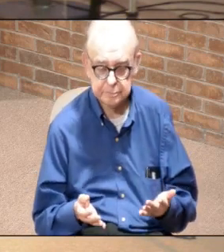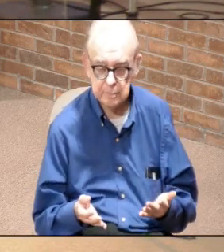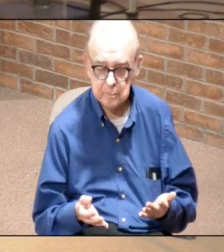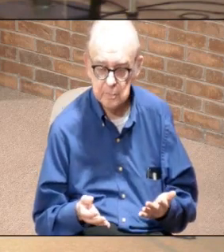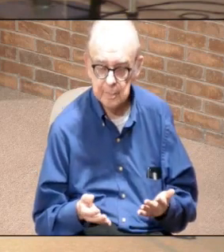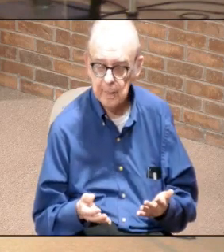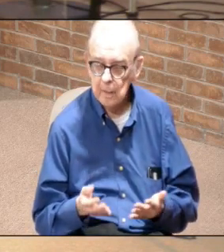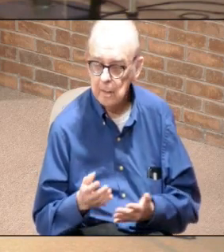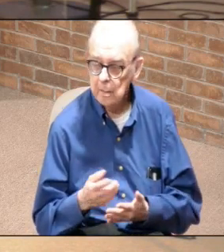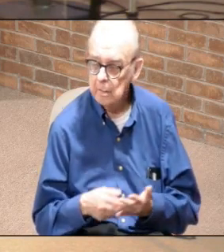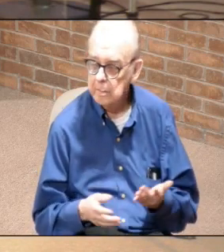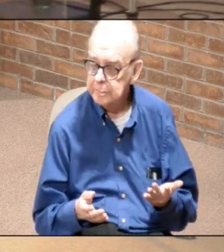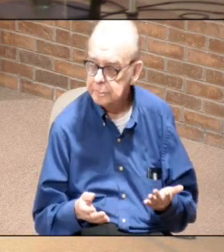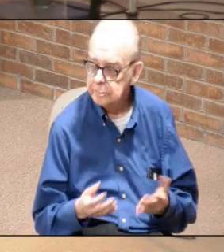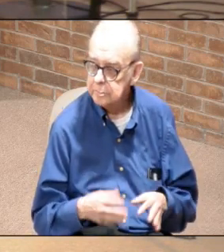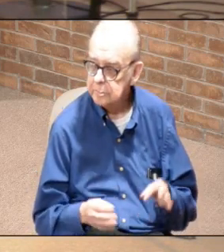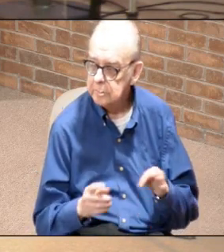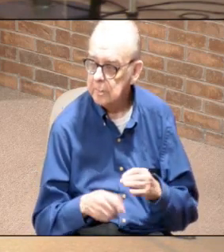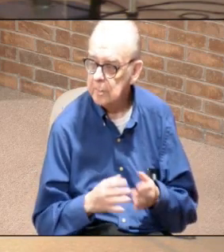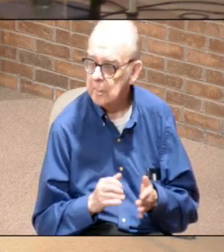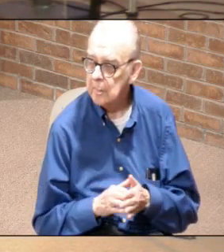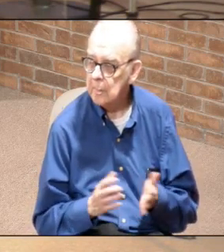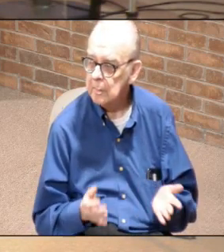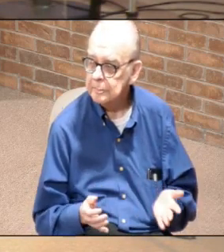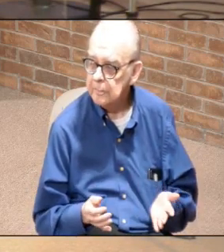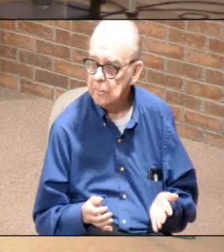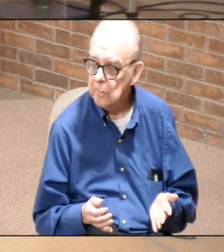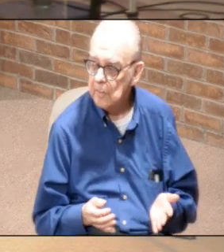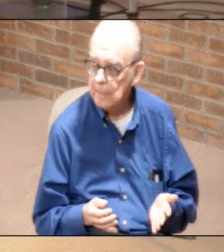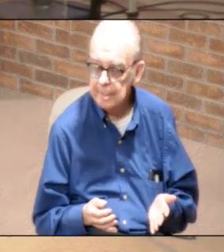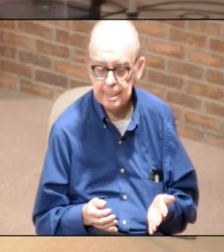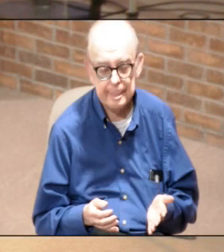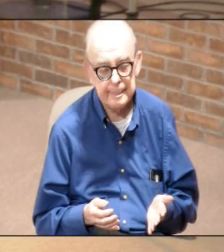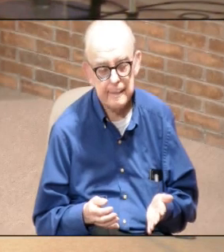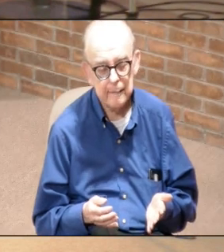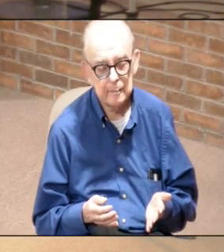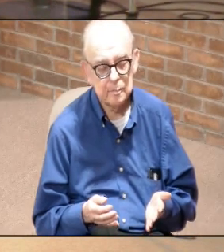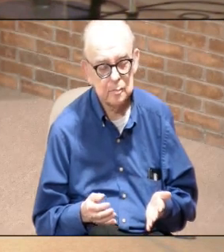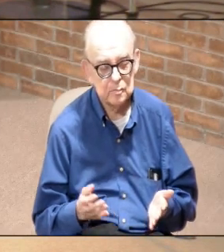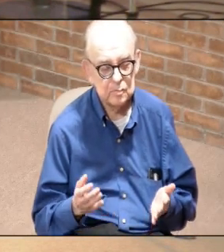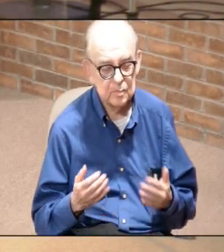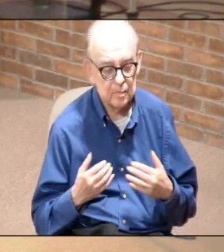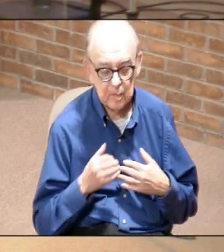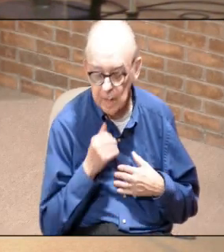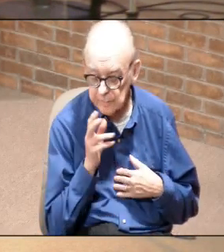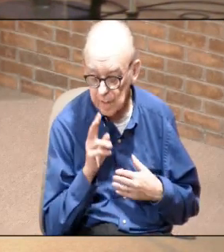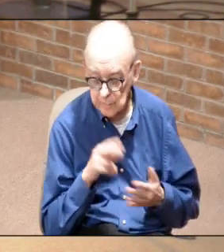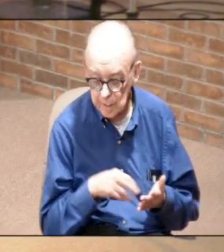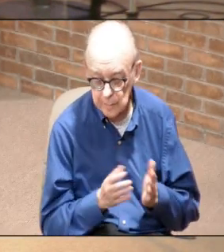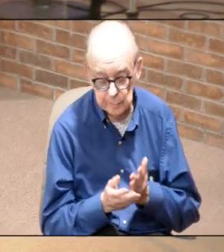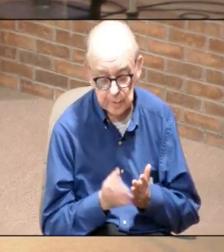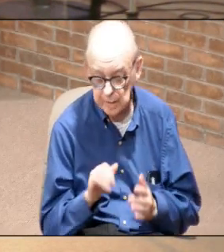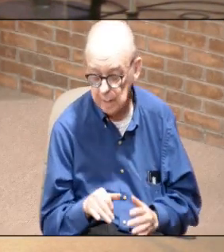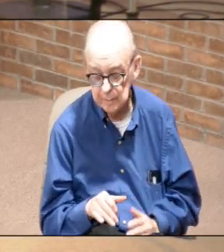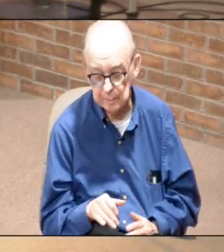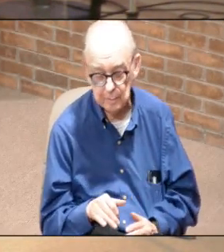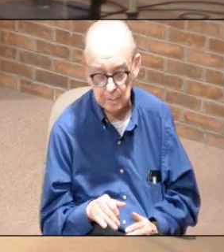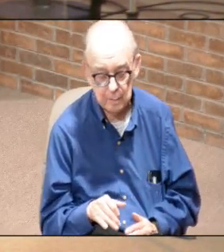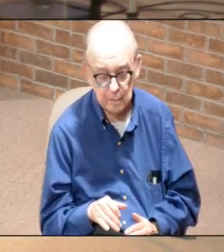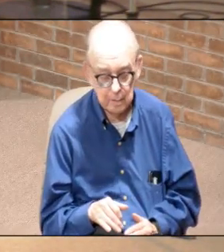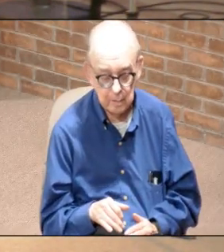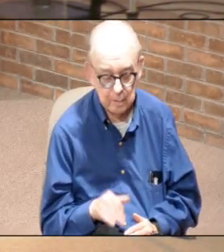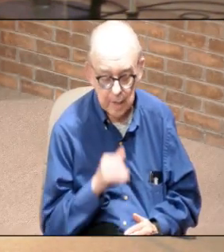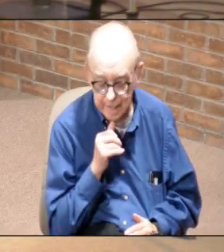what somebody very important said about the book, you know? And they haven't read it yet. It hadn't even